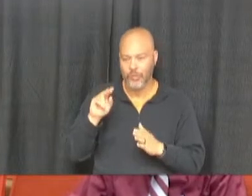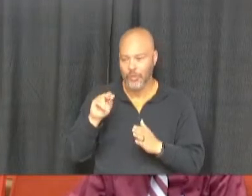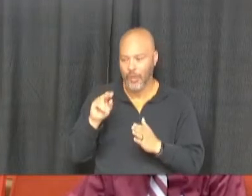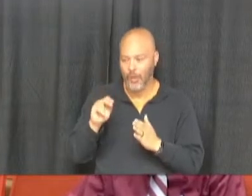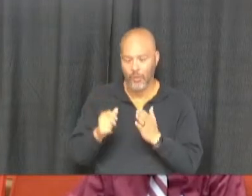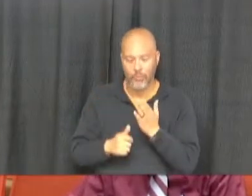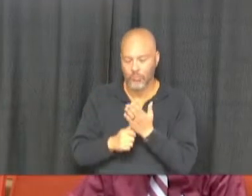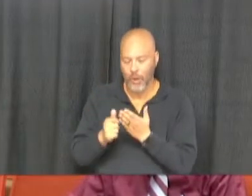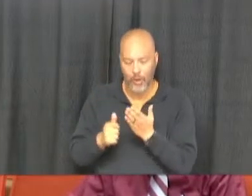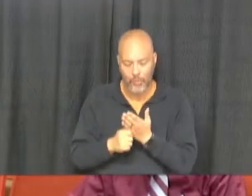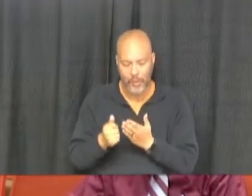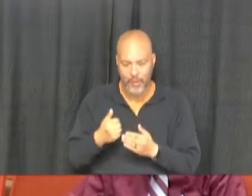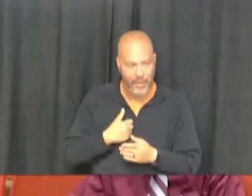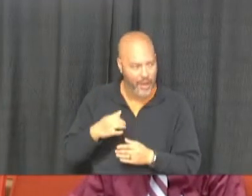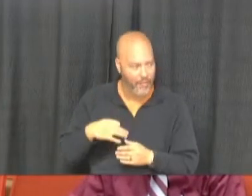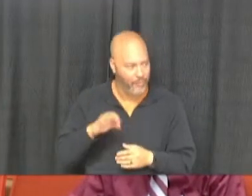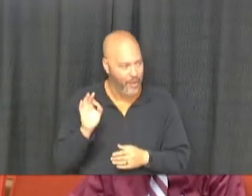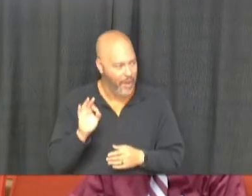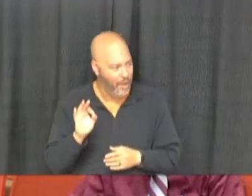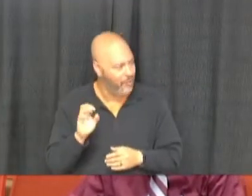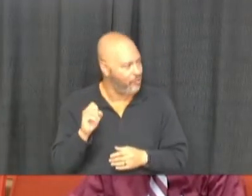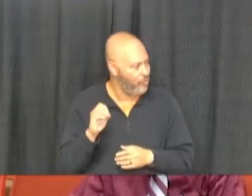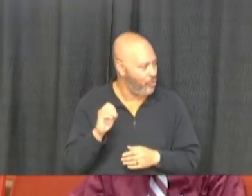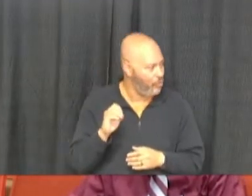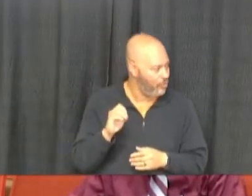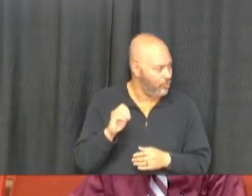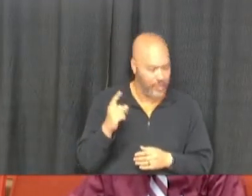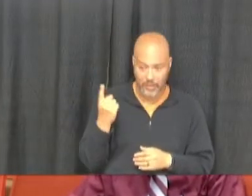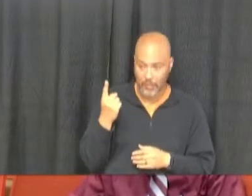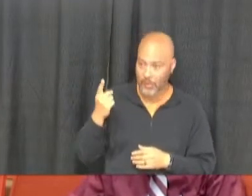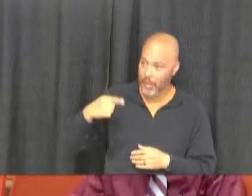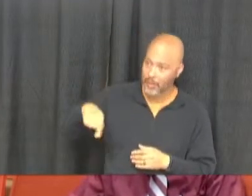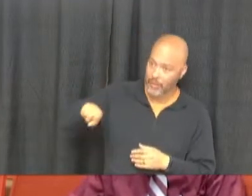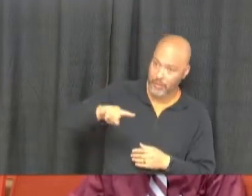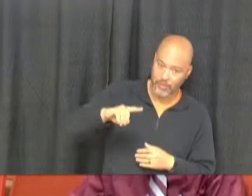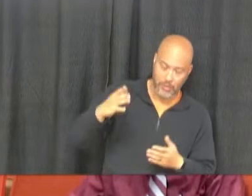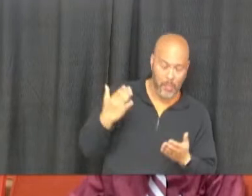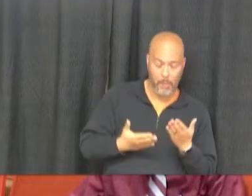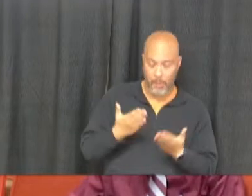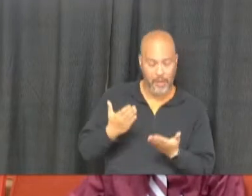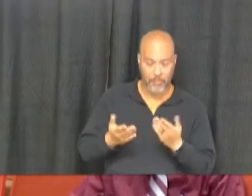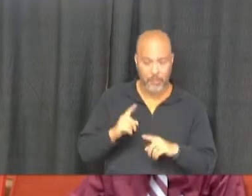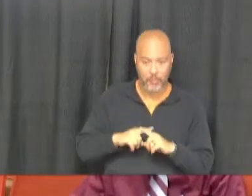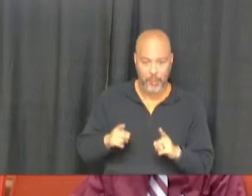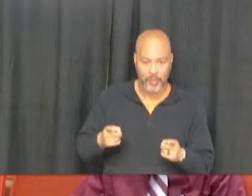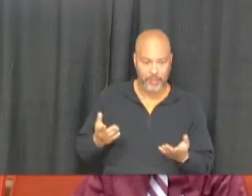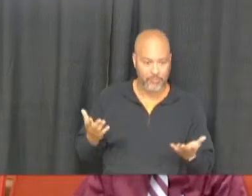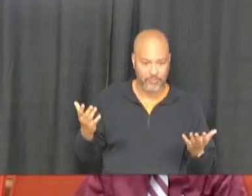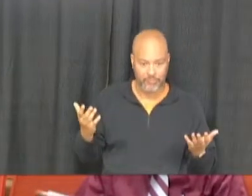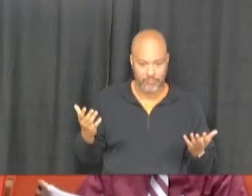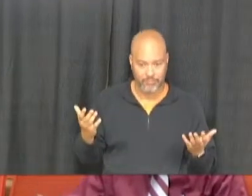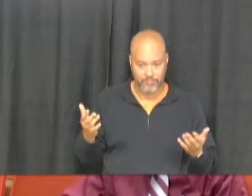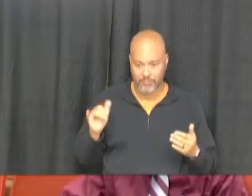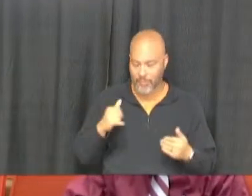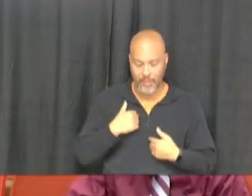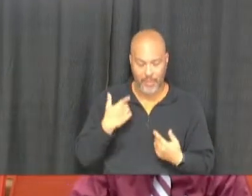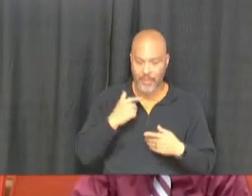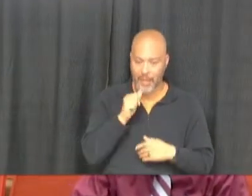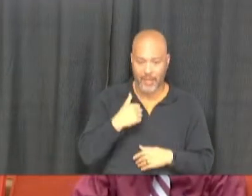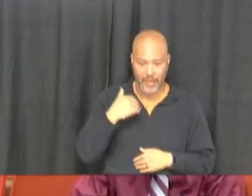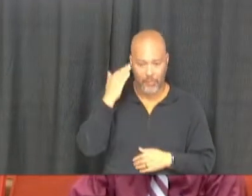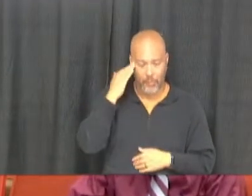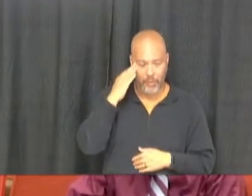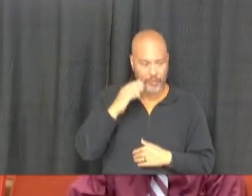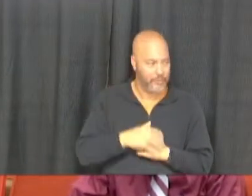come across, so no. Is there something out there nefarious wise? There may be, but not that I'm aware of.